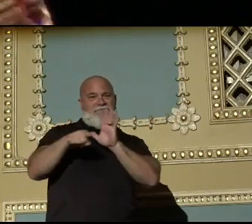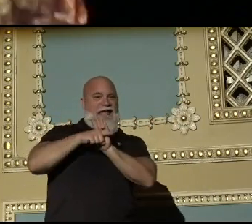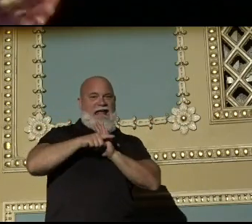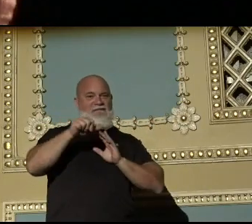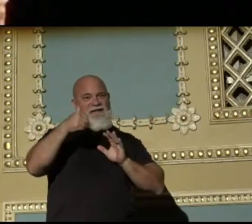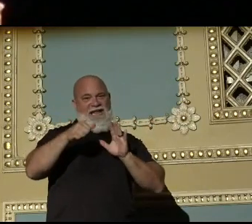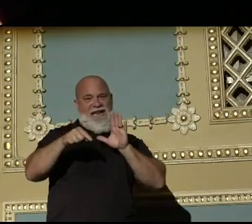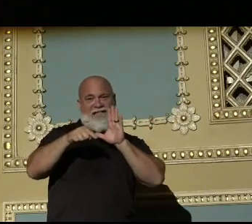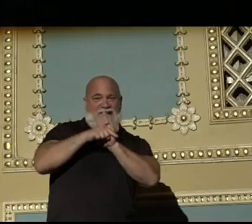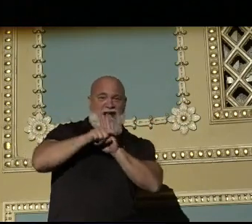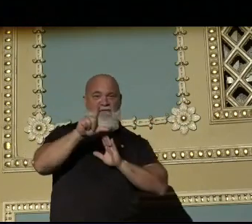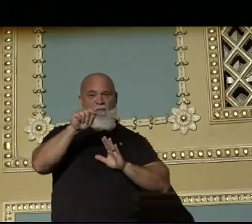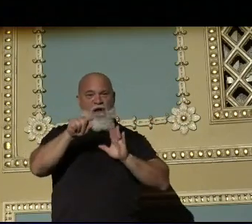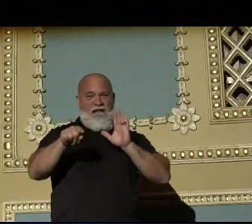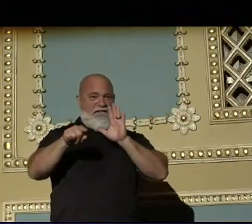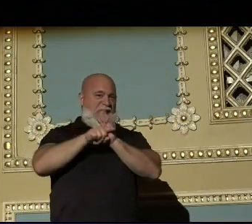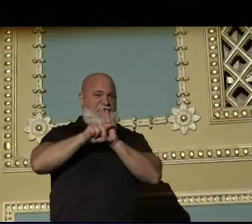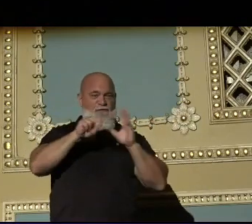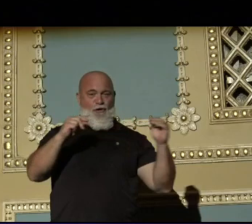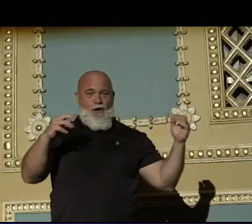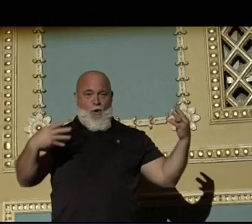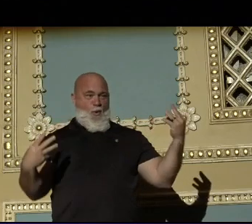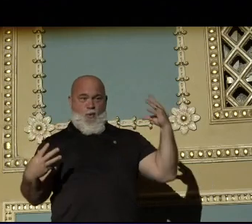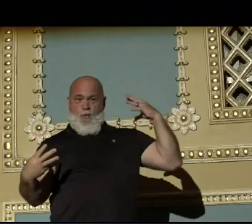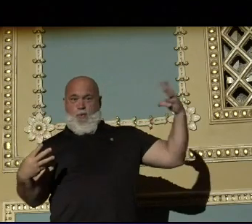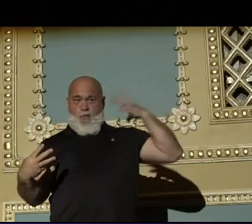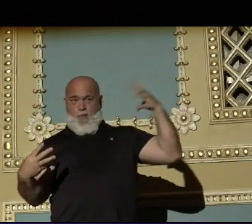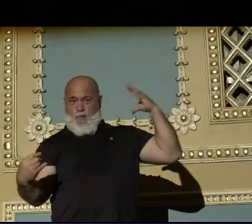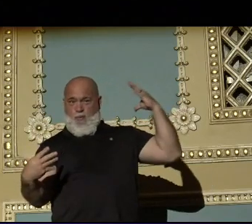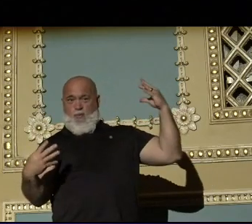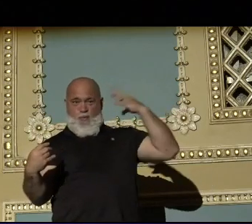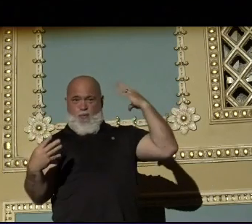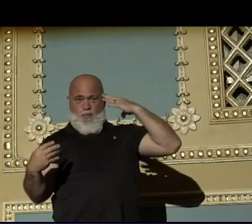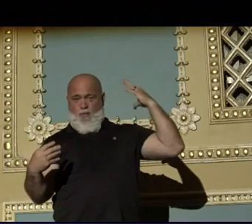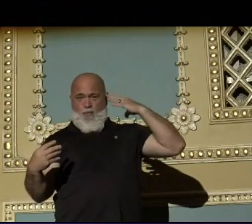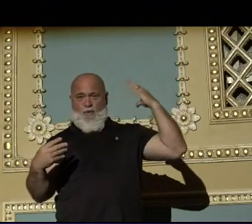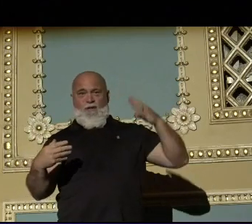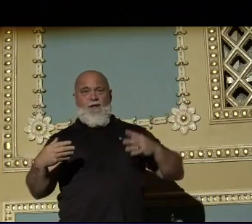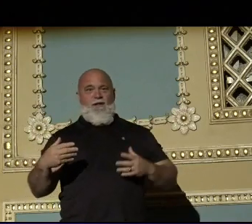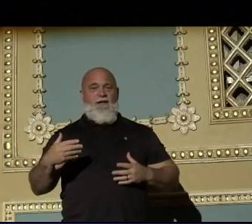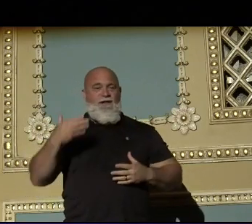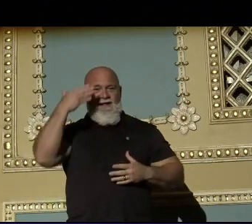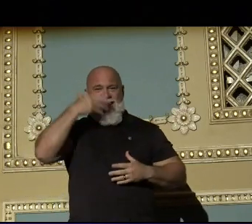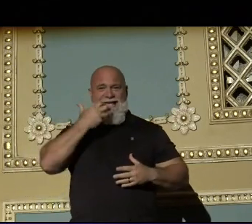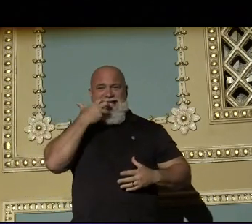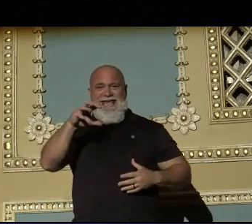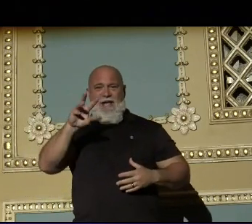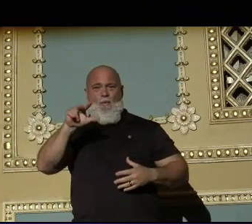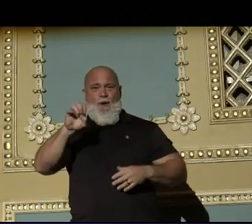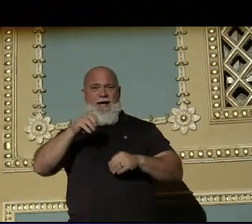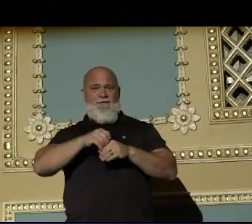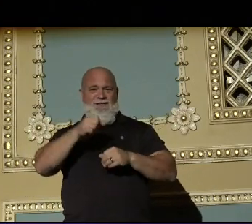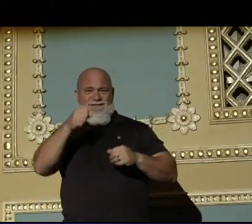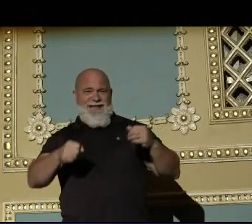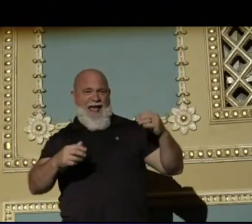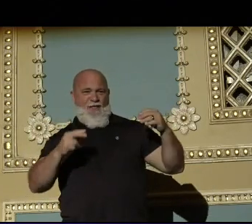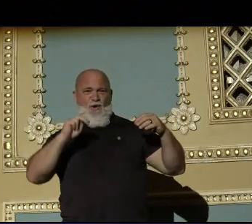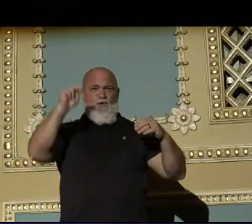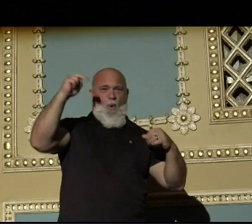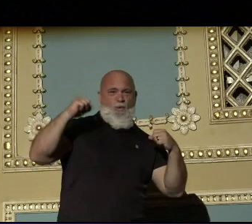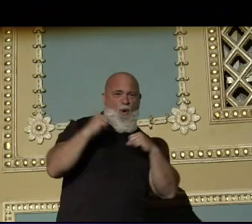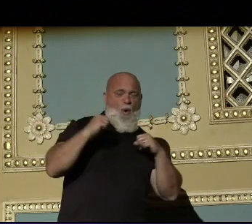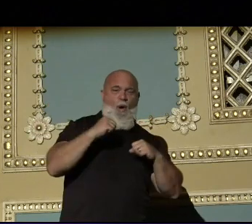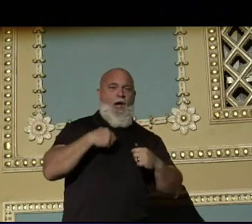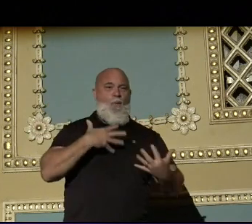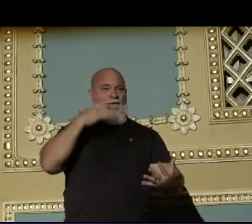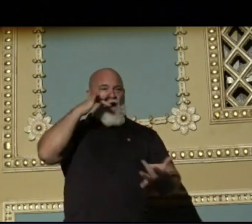-20, -30 coming in. So I had, like, a cold front in the north and, like, a heat wave in the south. I just kept waiting for a tornado